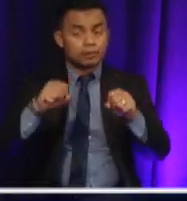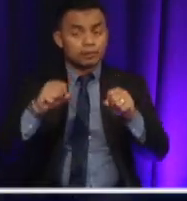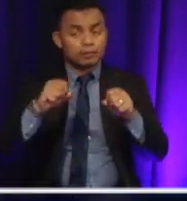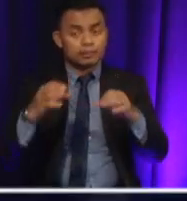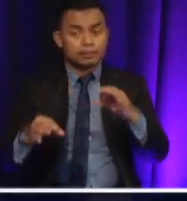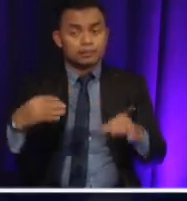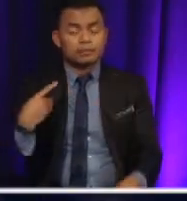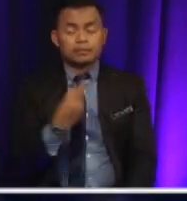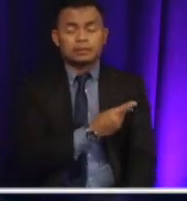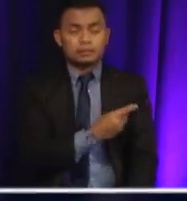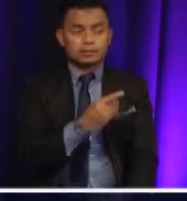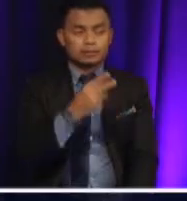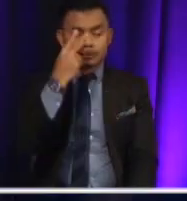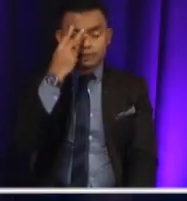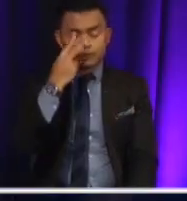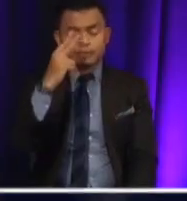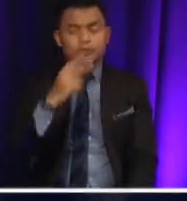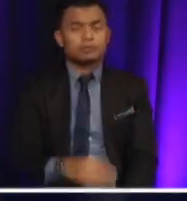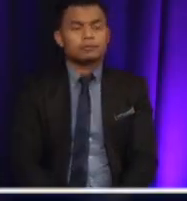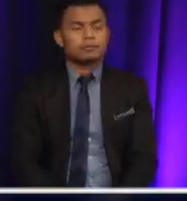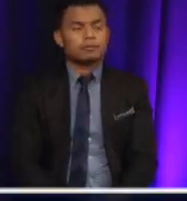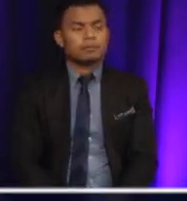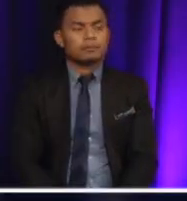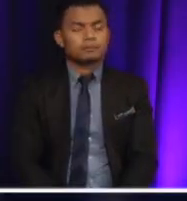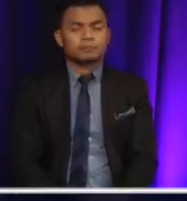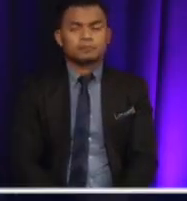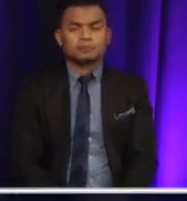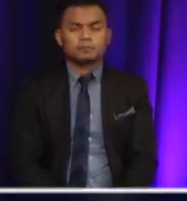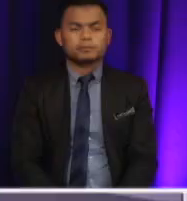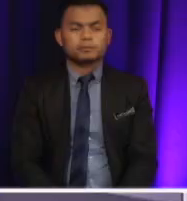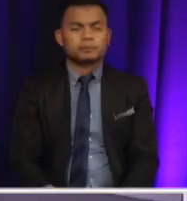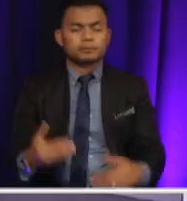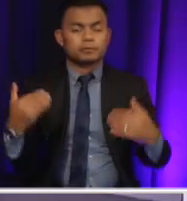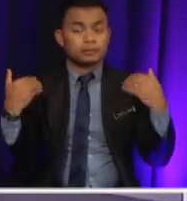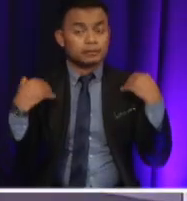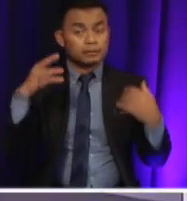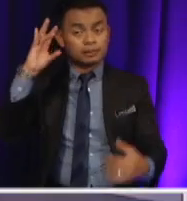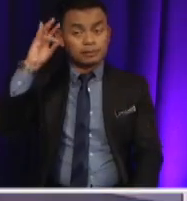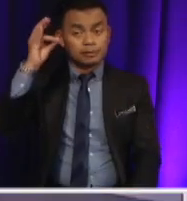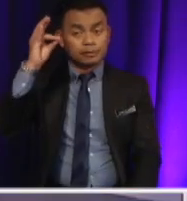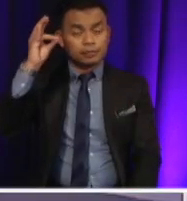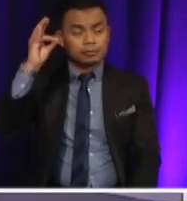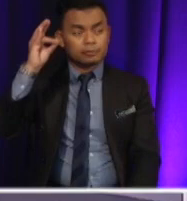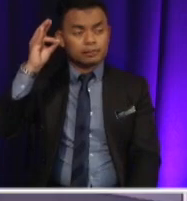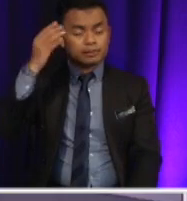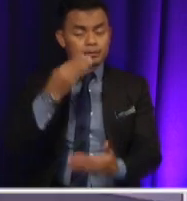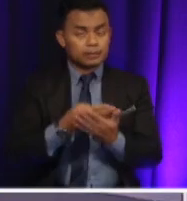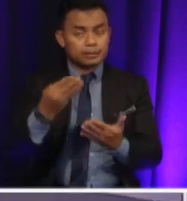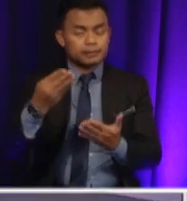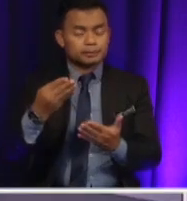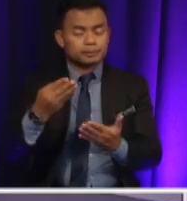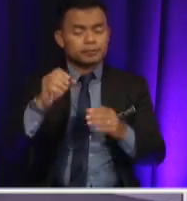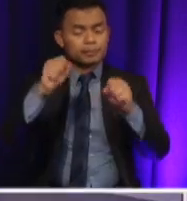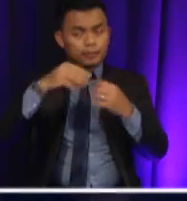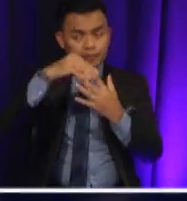that Yes, things I've in the forgotten? poem. Yes, the ones Okay. that are forgotten. Okay. There are 17 items. All right, so I just pick one. Yeah. Which one would